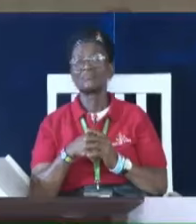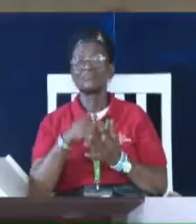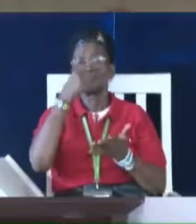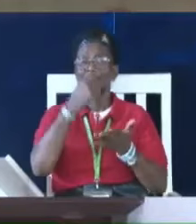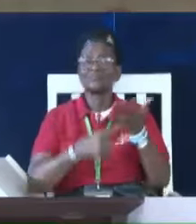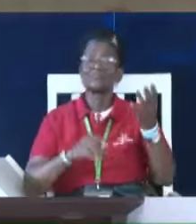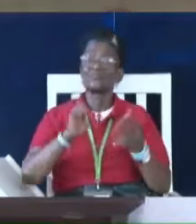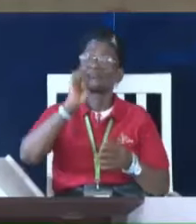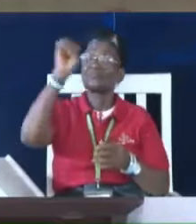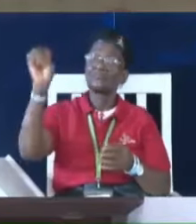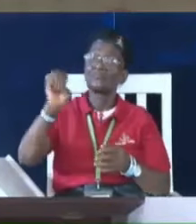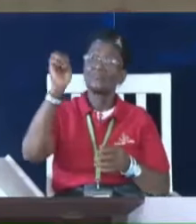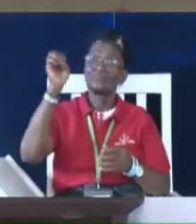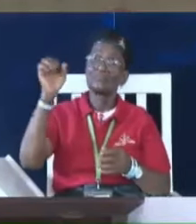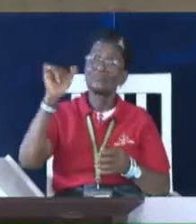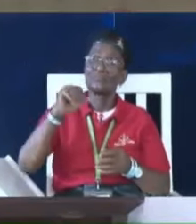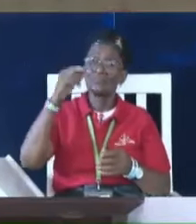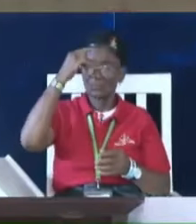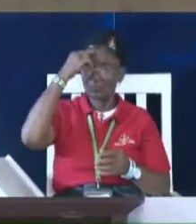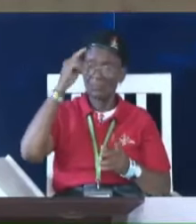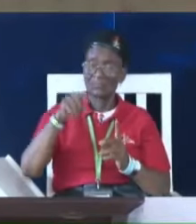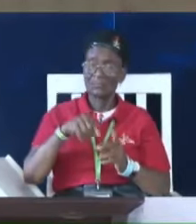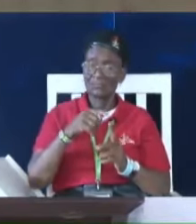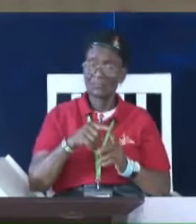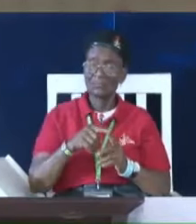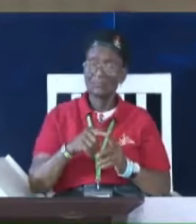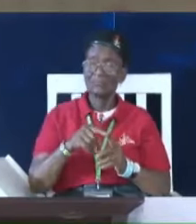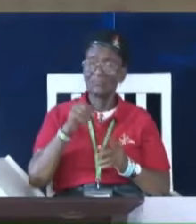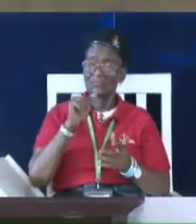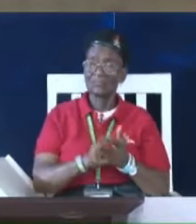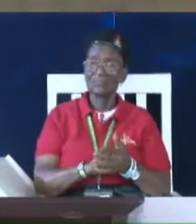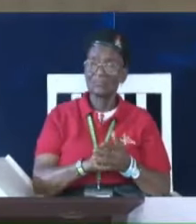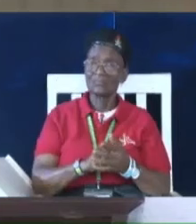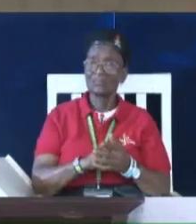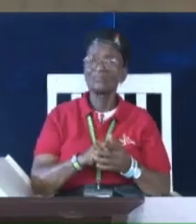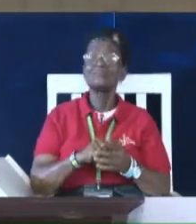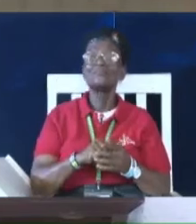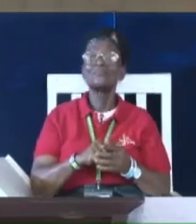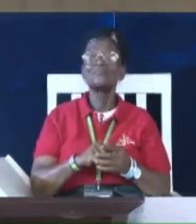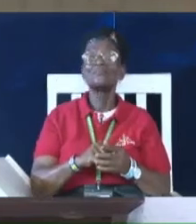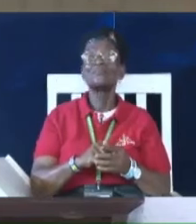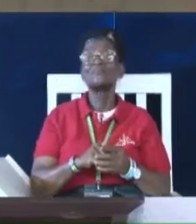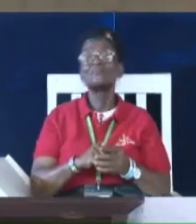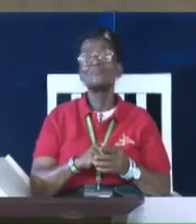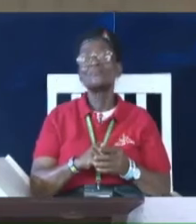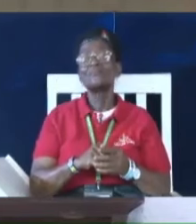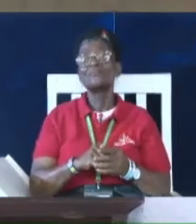Whatever they think about that dampens their joy,